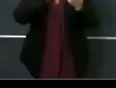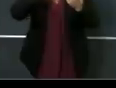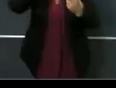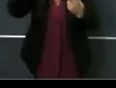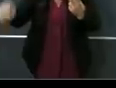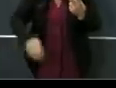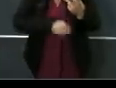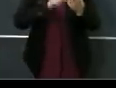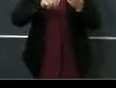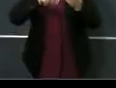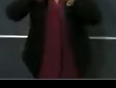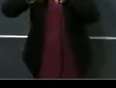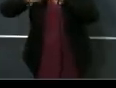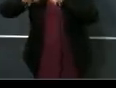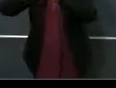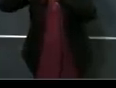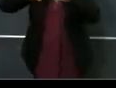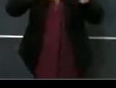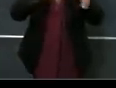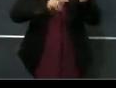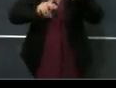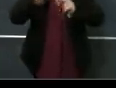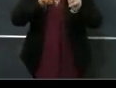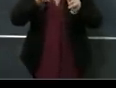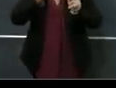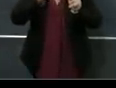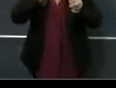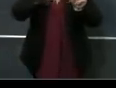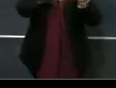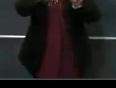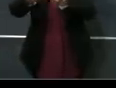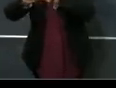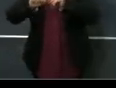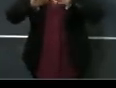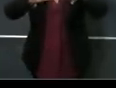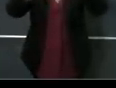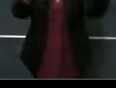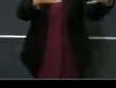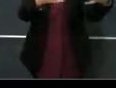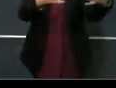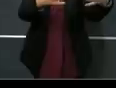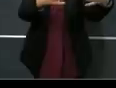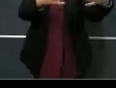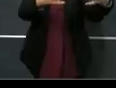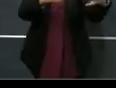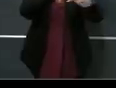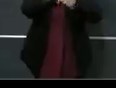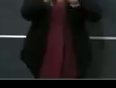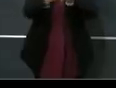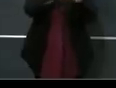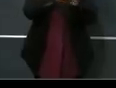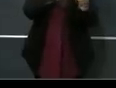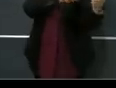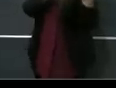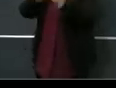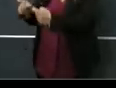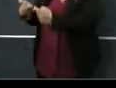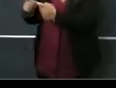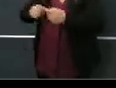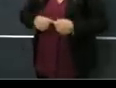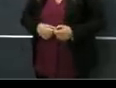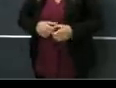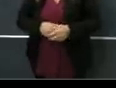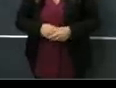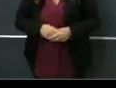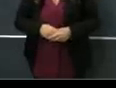who you'll hear from today who've made contributions to get us started on this path. Again, I just want to